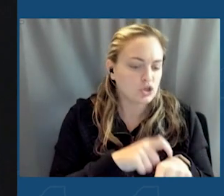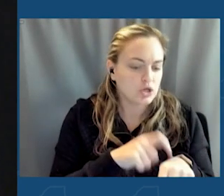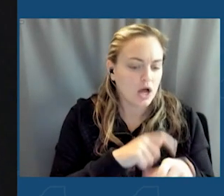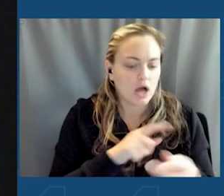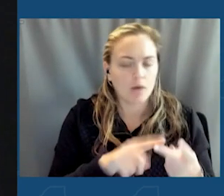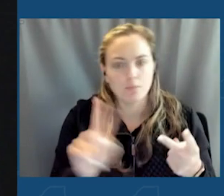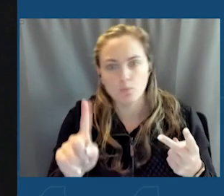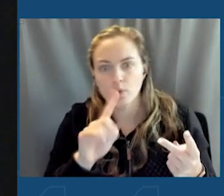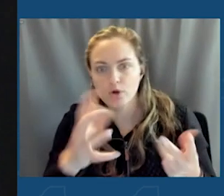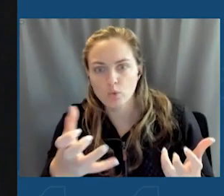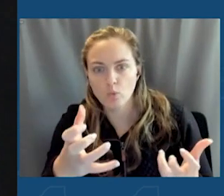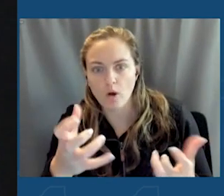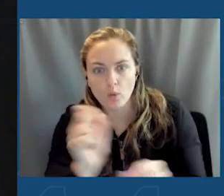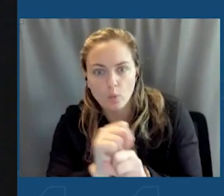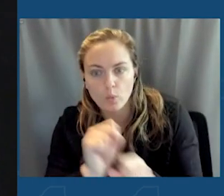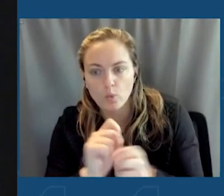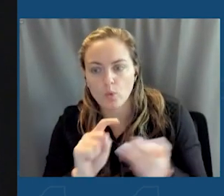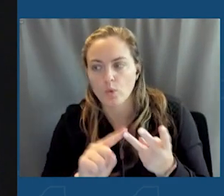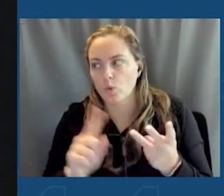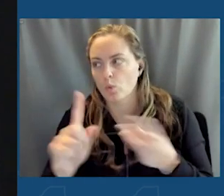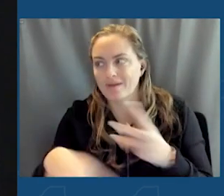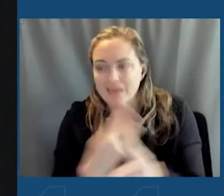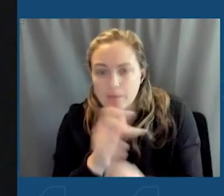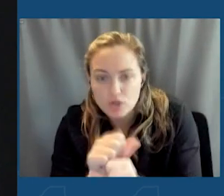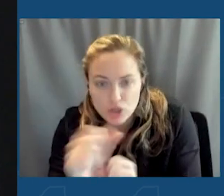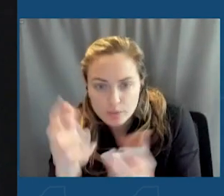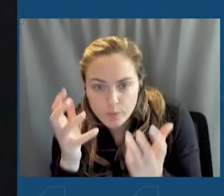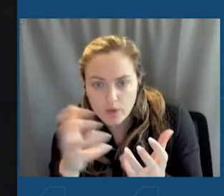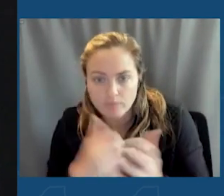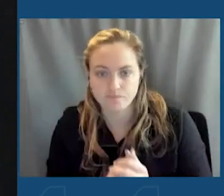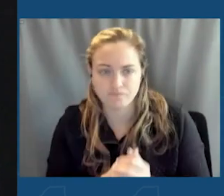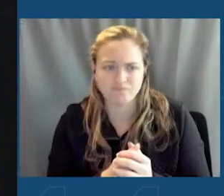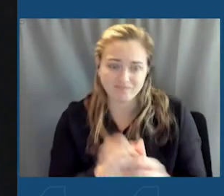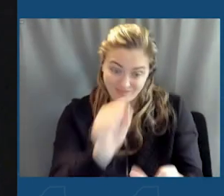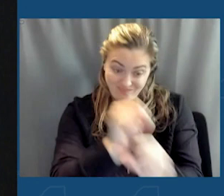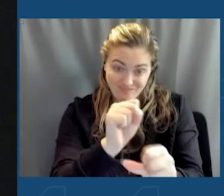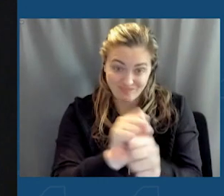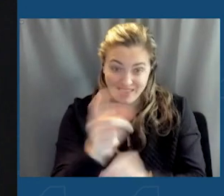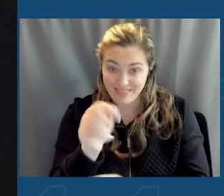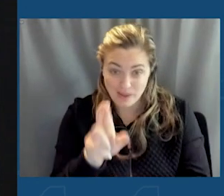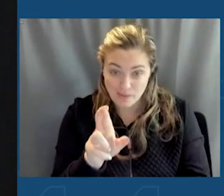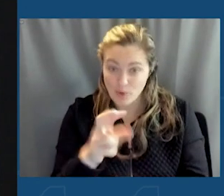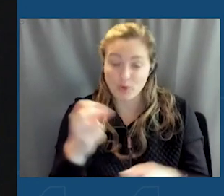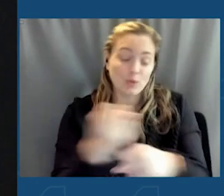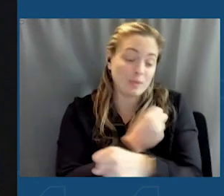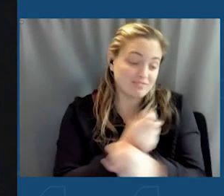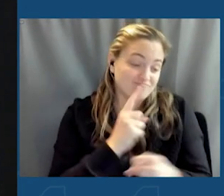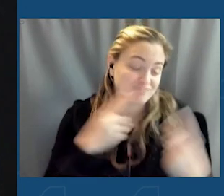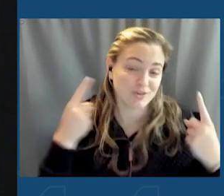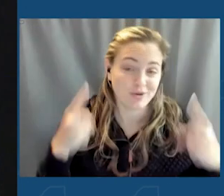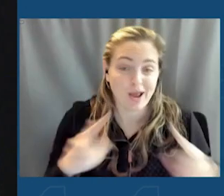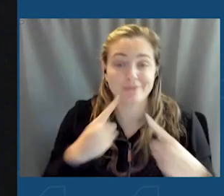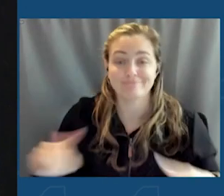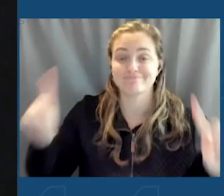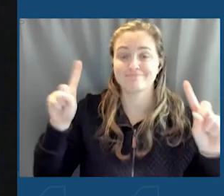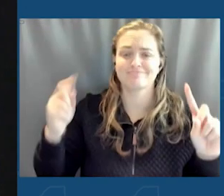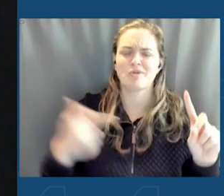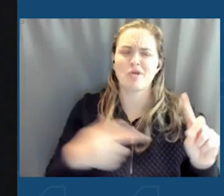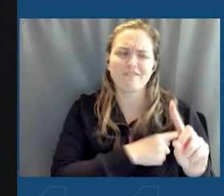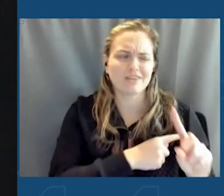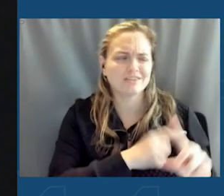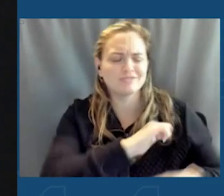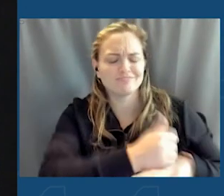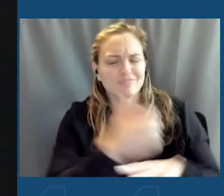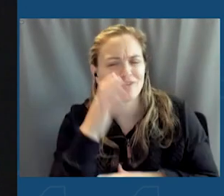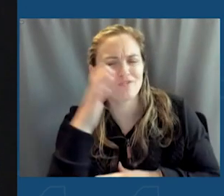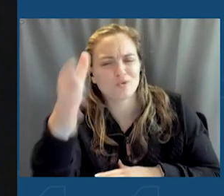take your career. And so all of this, and again, labor, you kept fighting to make this happen. And all of us are building this future together.